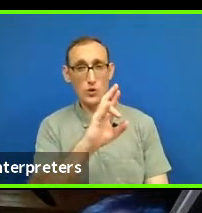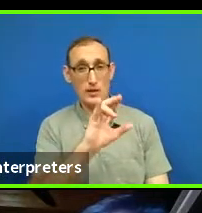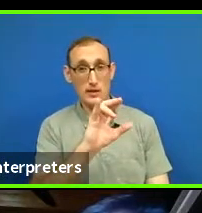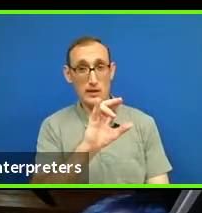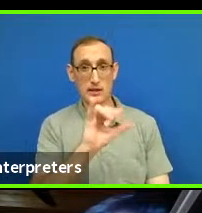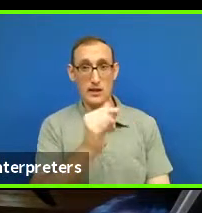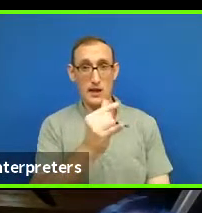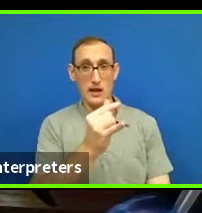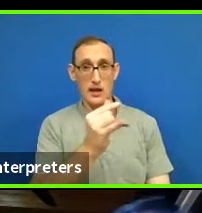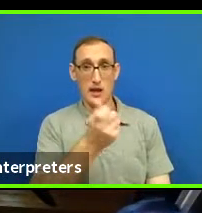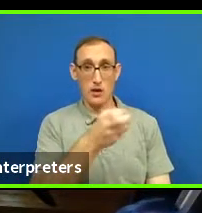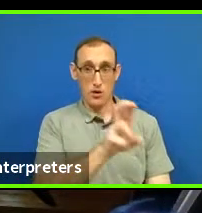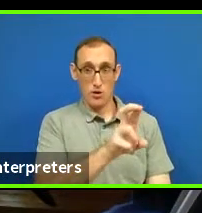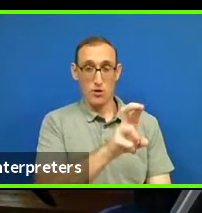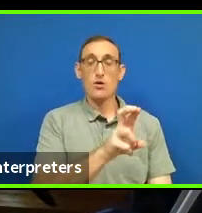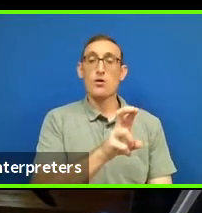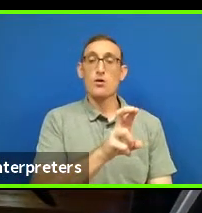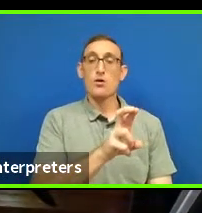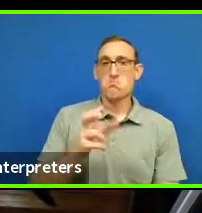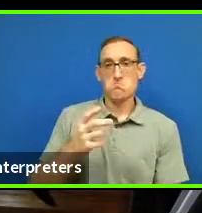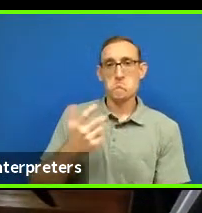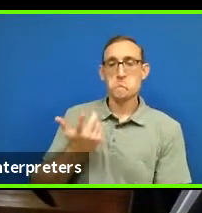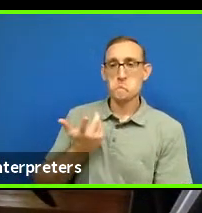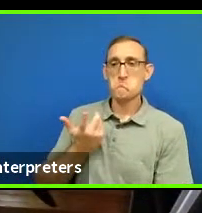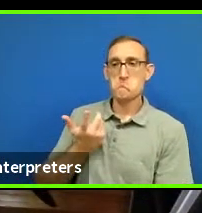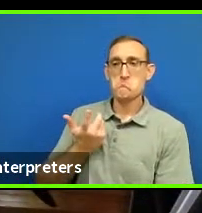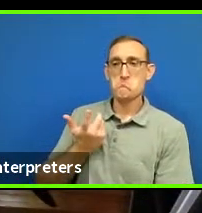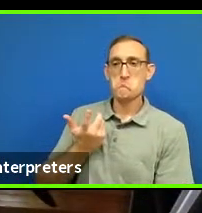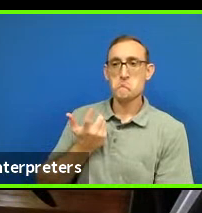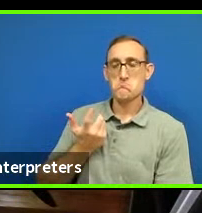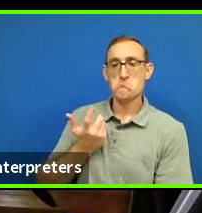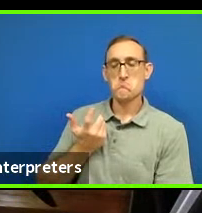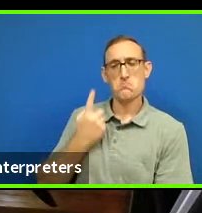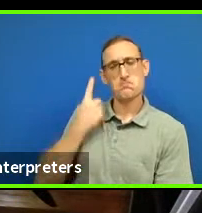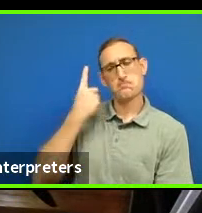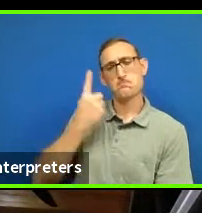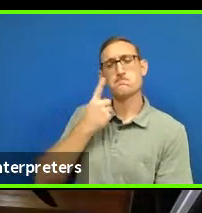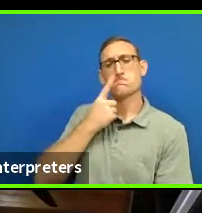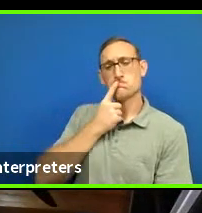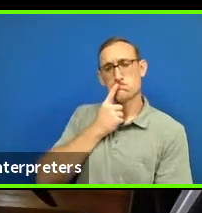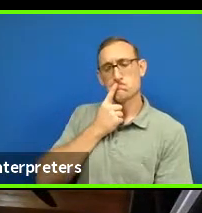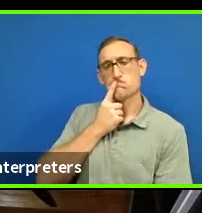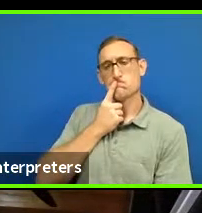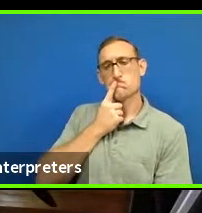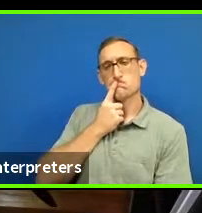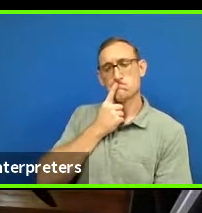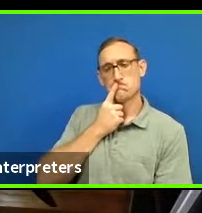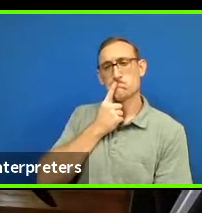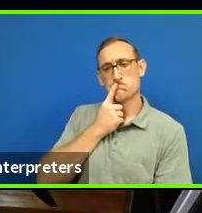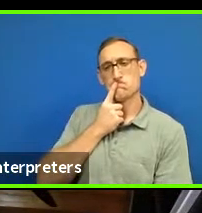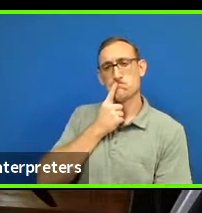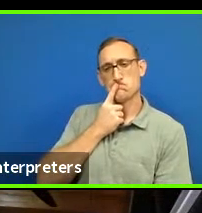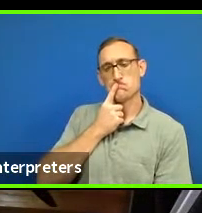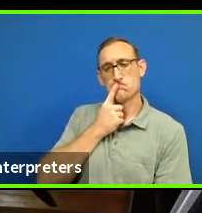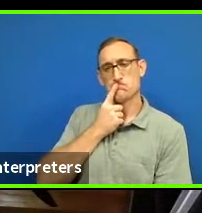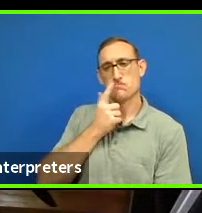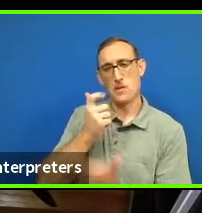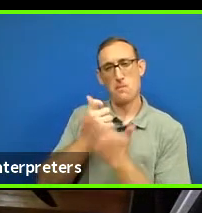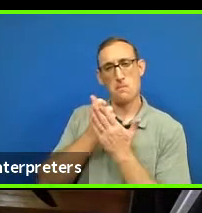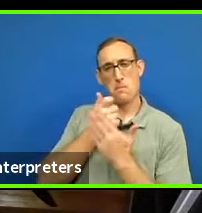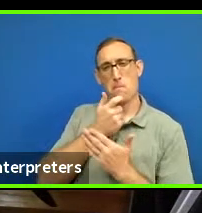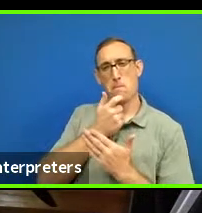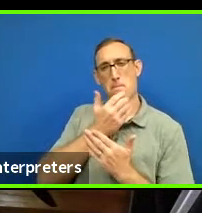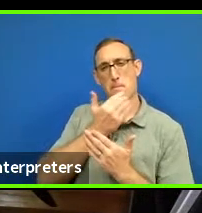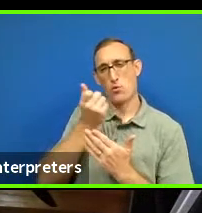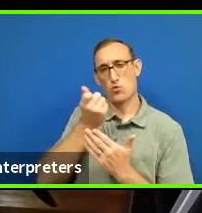I'd like to think about helping us understand our students, whether